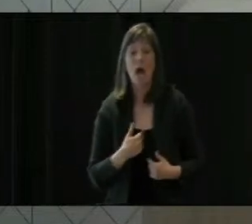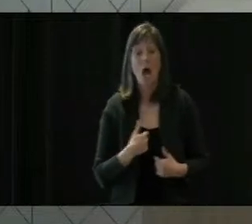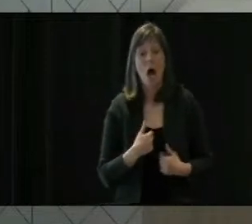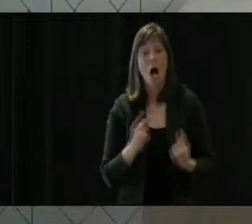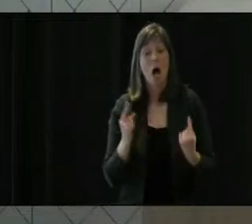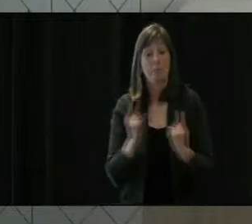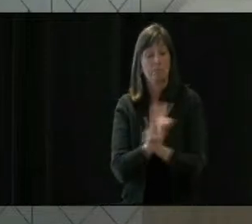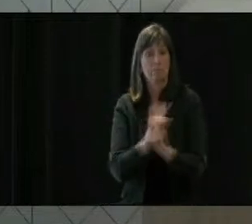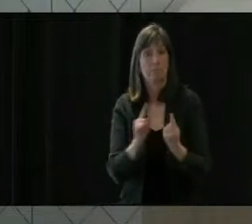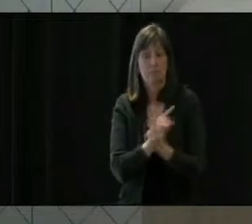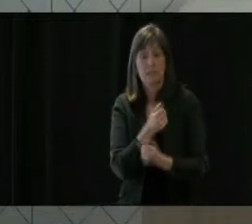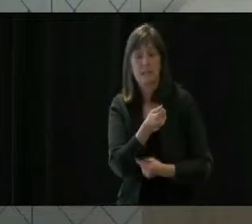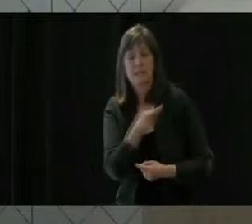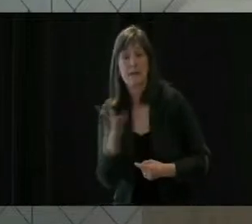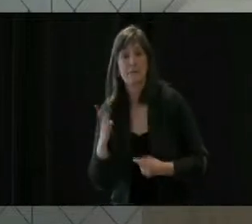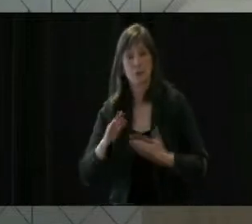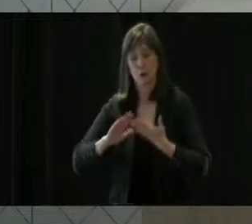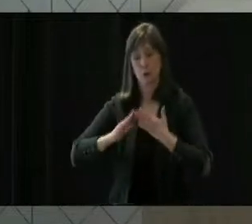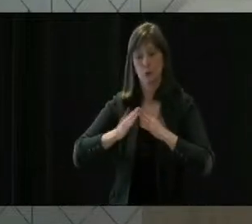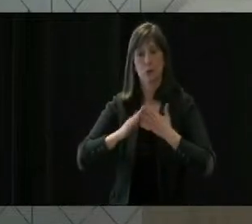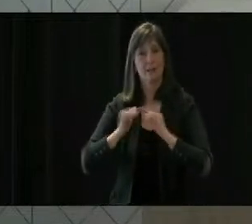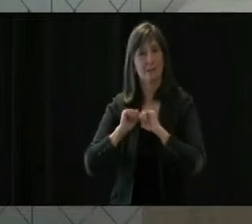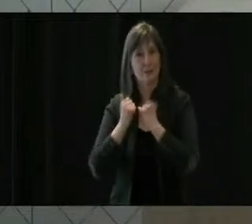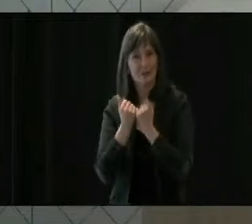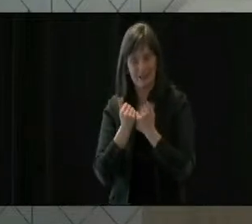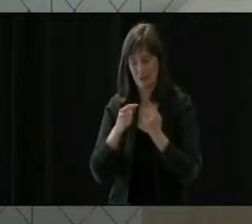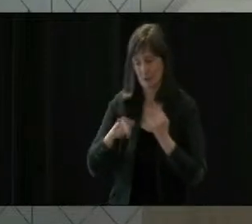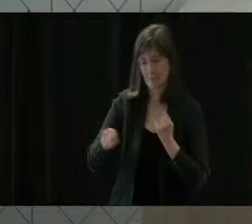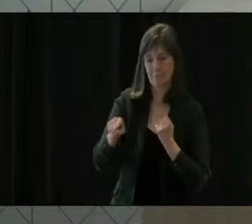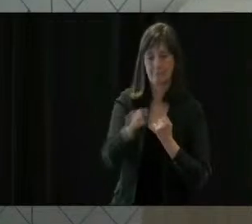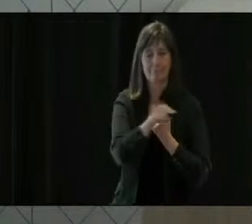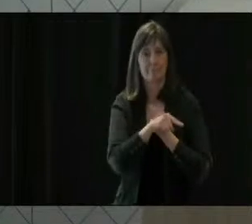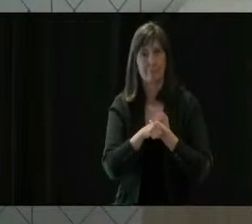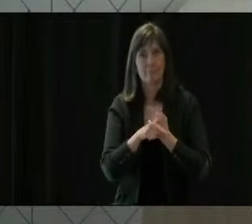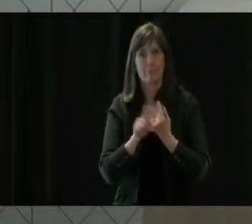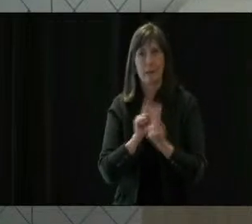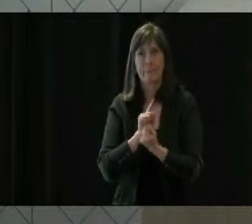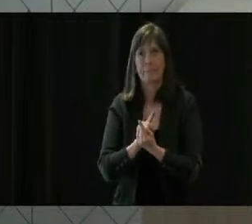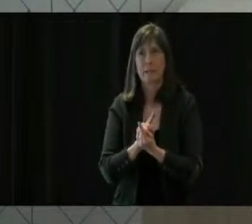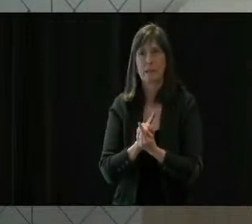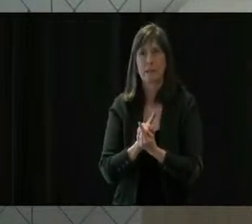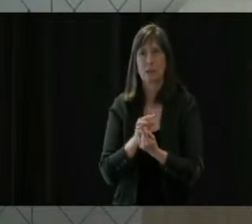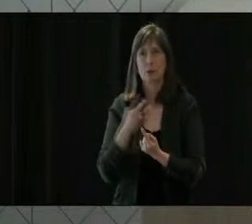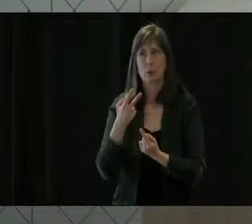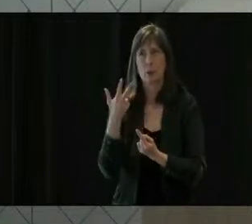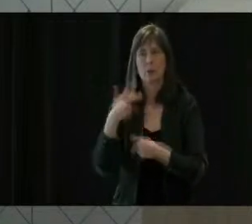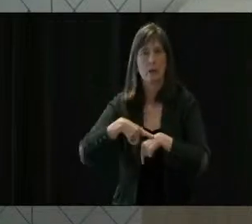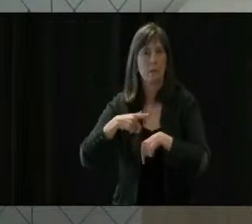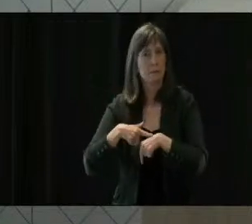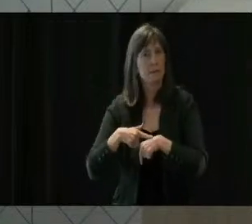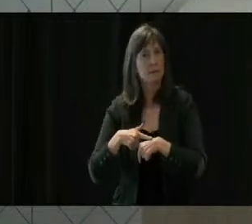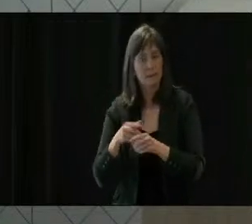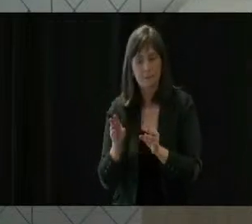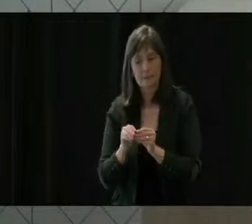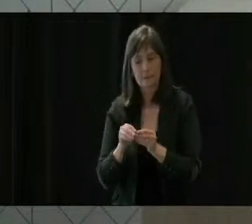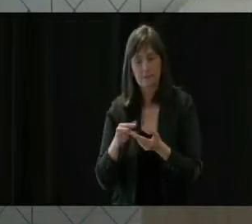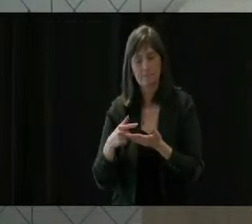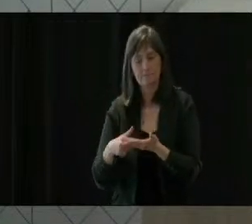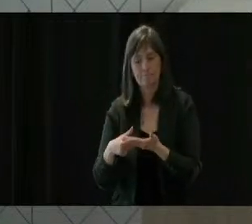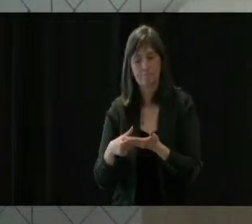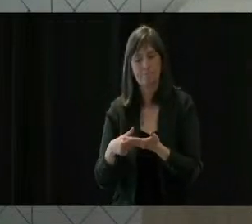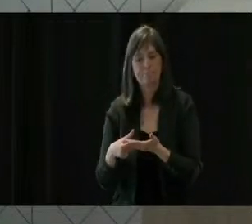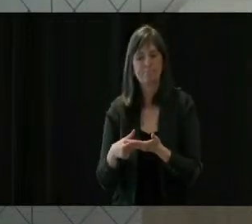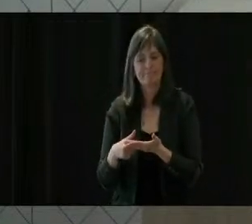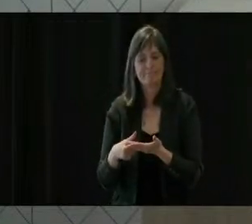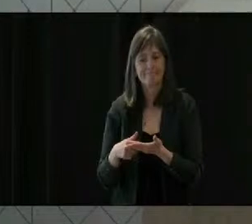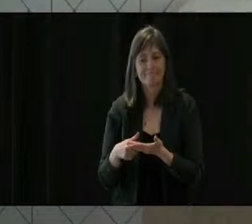municipal authorities, the municipal association, in fact, two or three times. And there's no